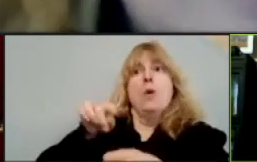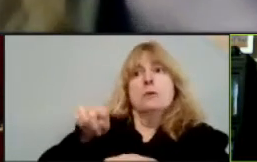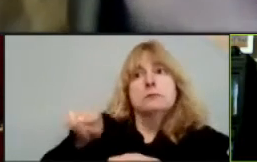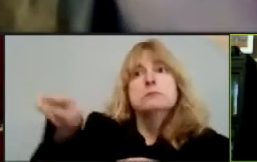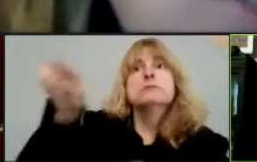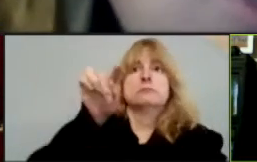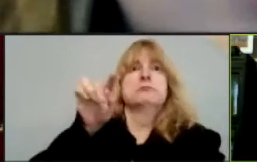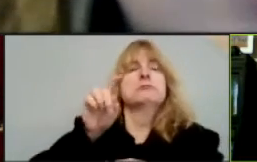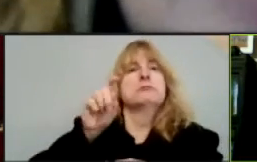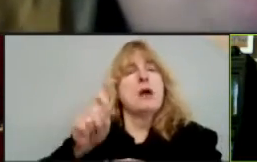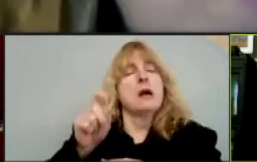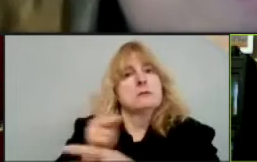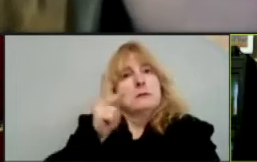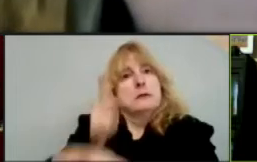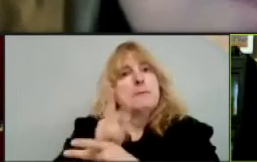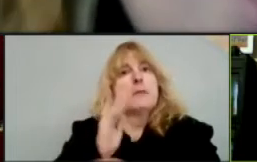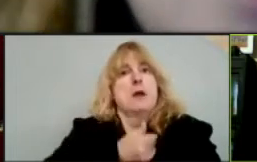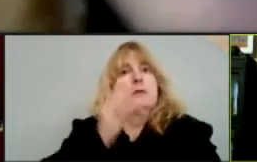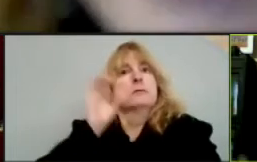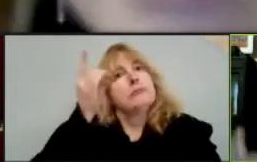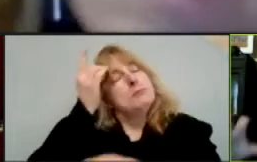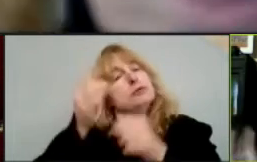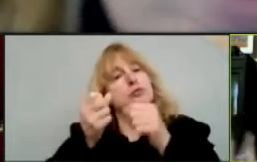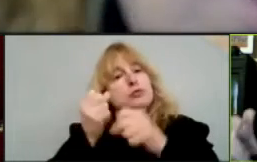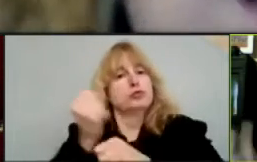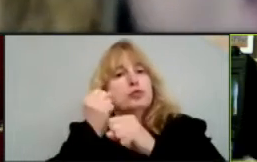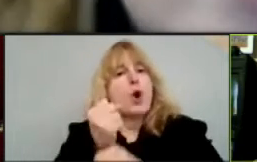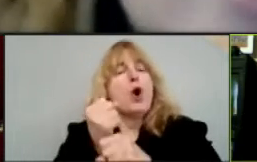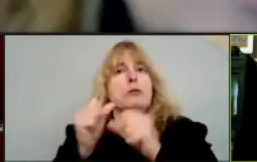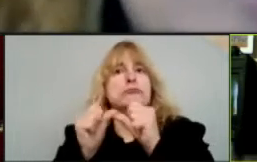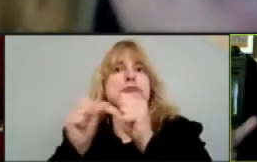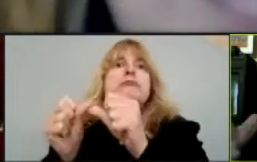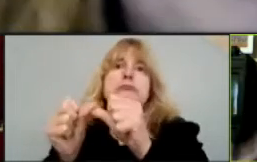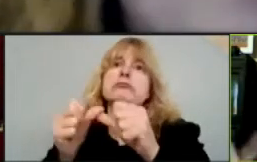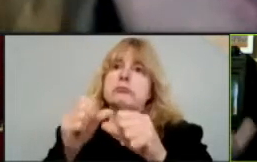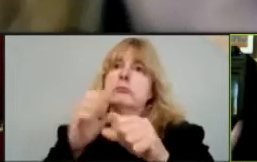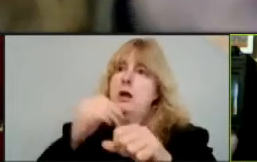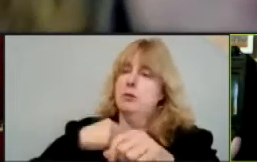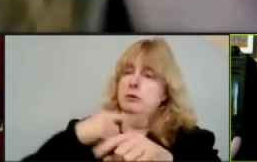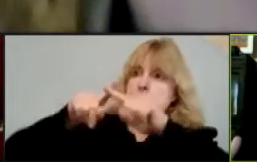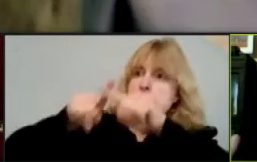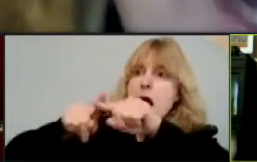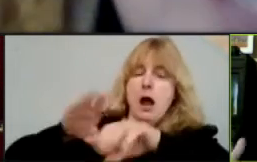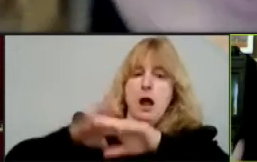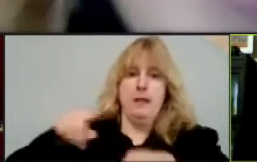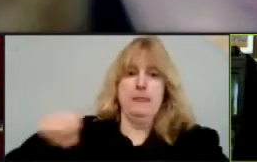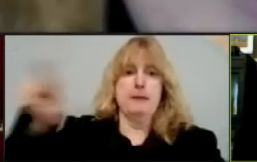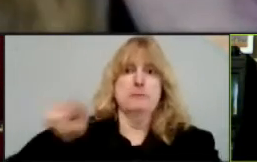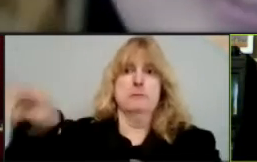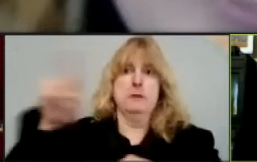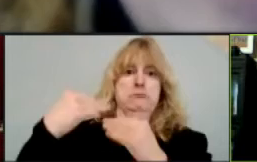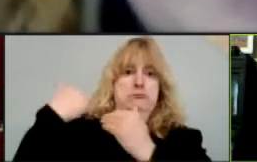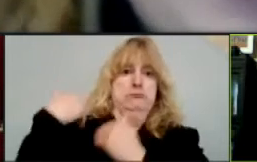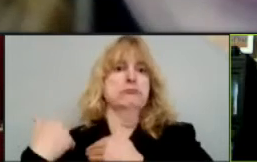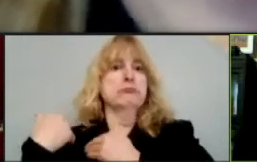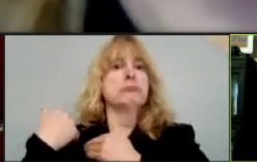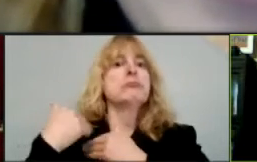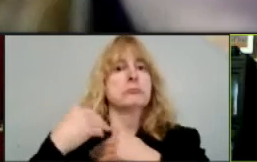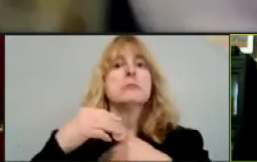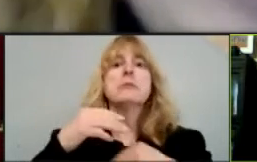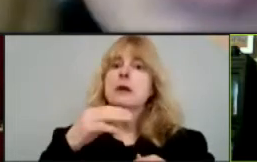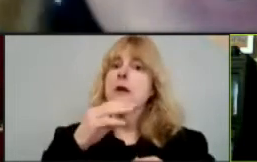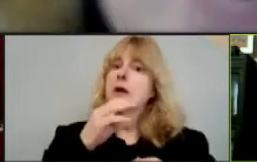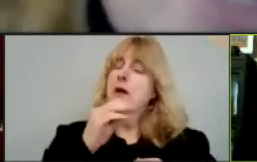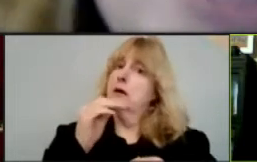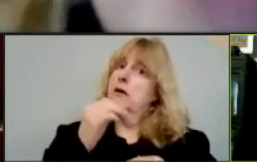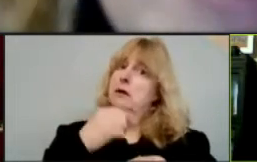our elected officials accountable. But I think one thing you'll always hear is truth, right? And